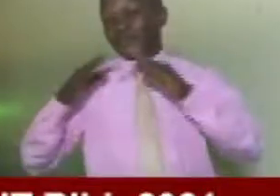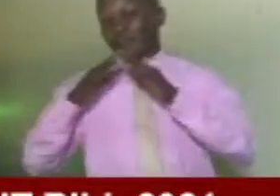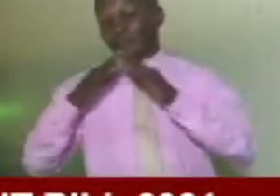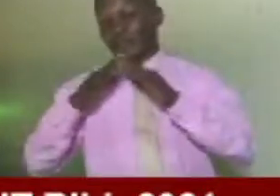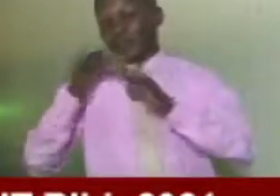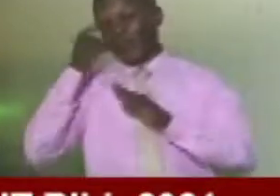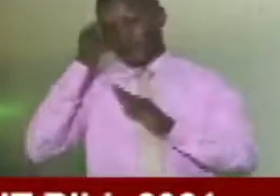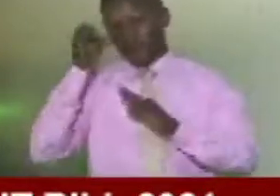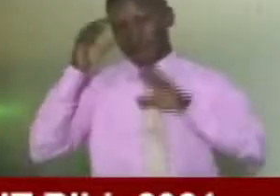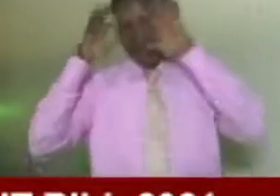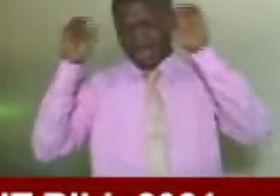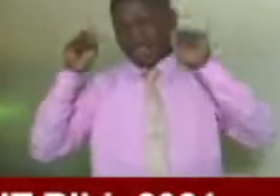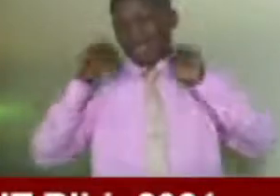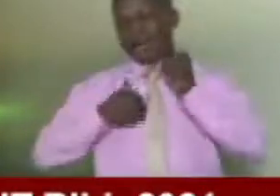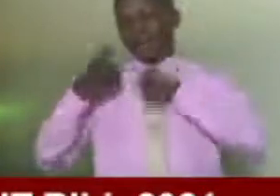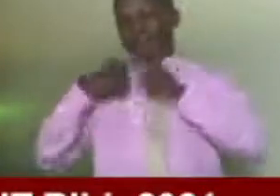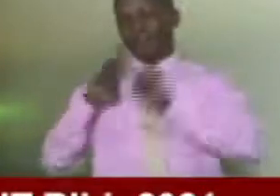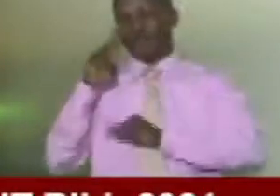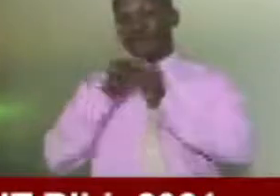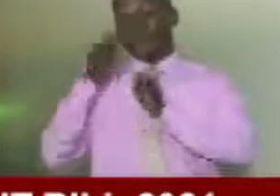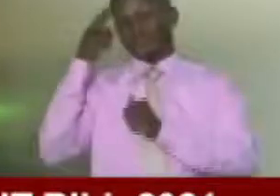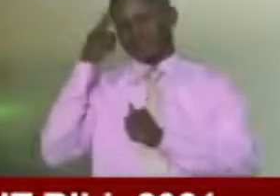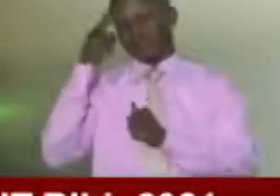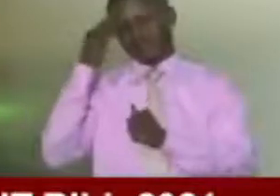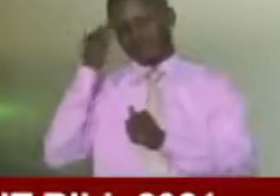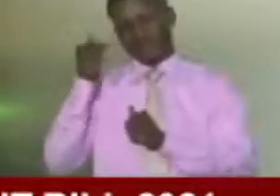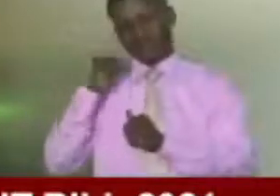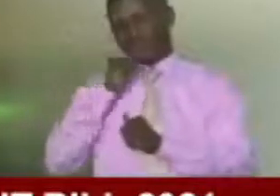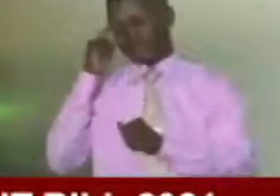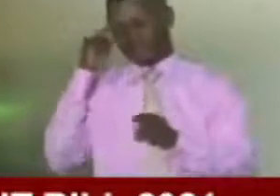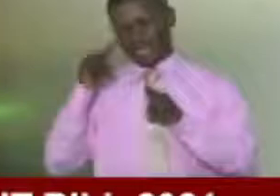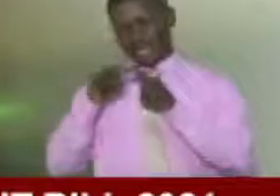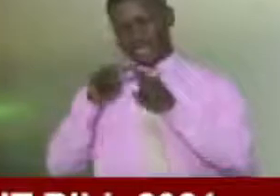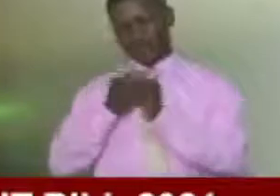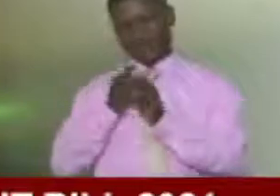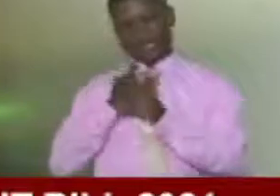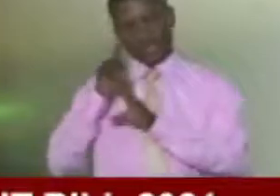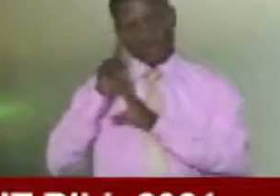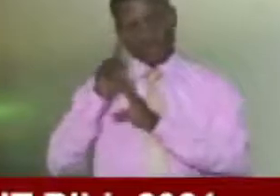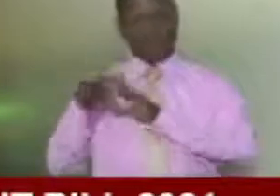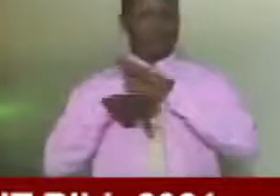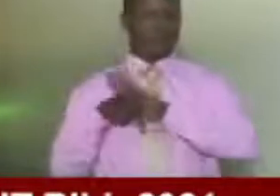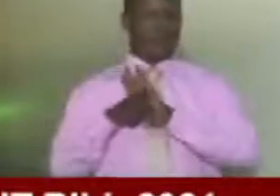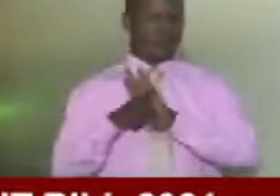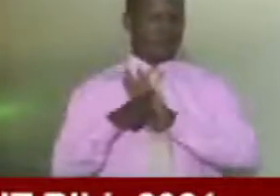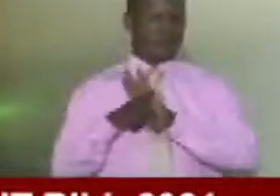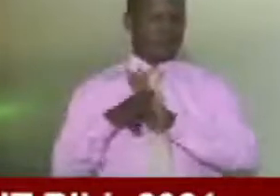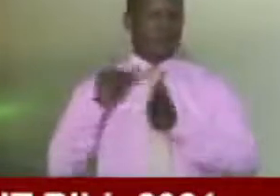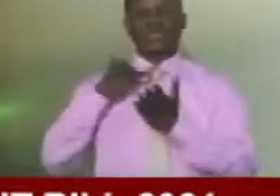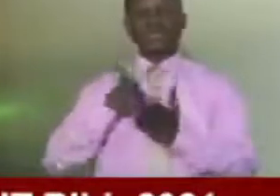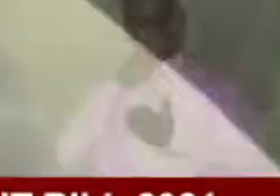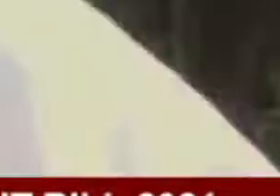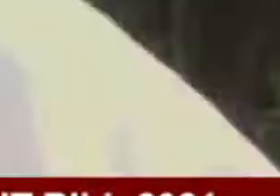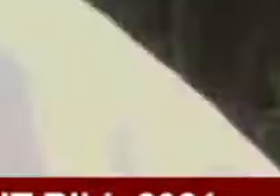because the president has come up with reasons why he didn't agree with the director of primaries, which had been suggested.